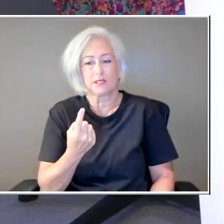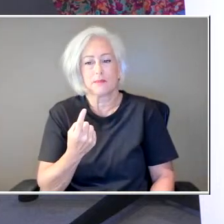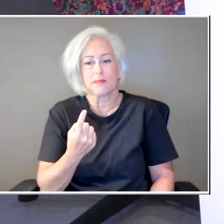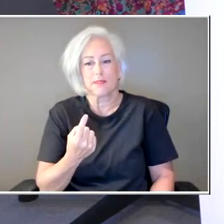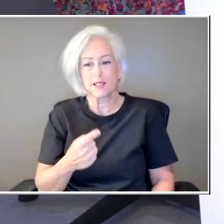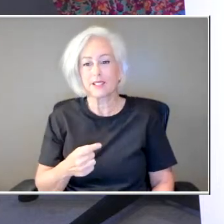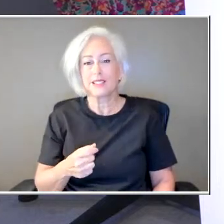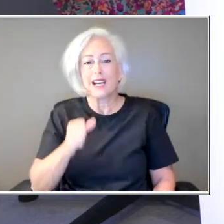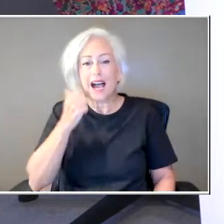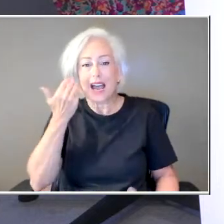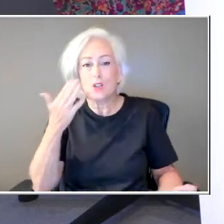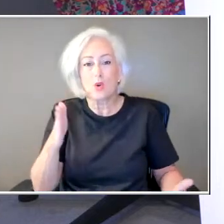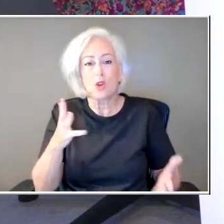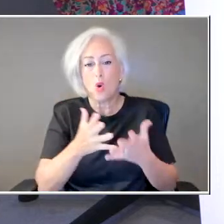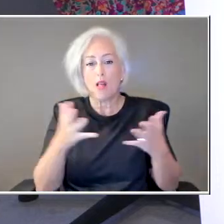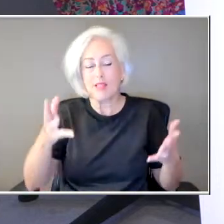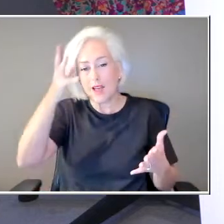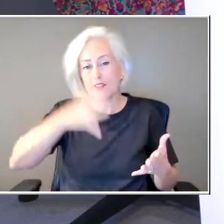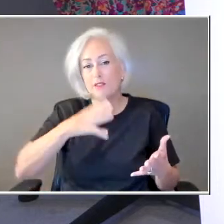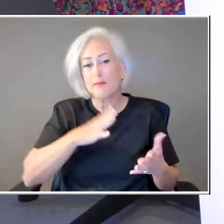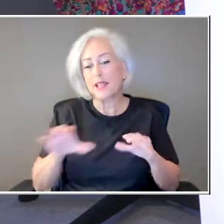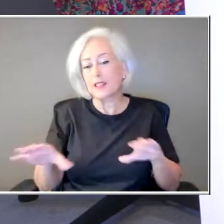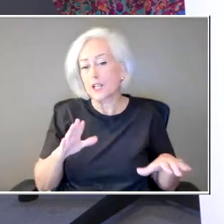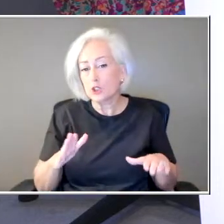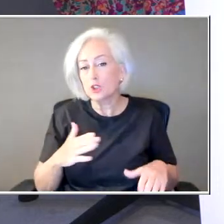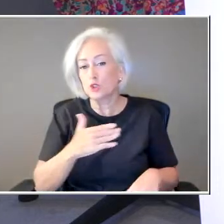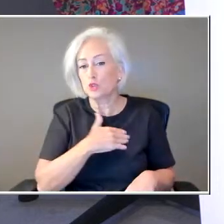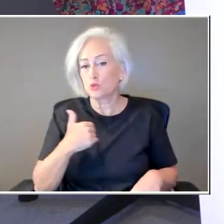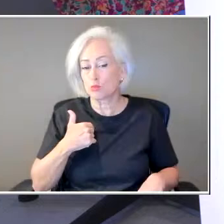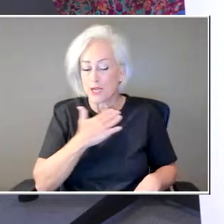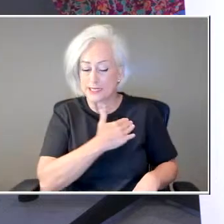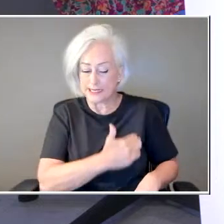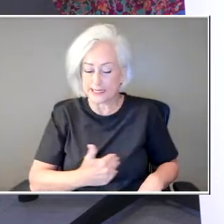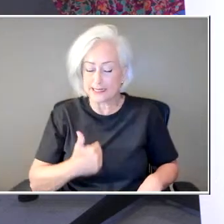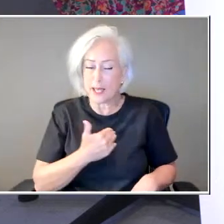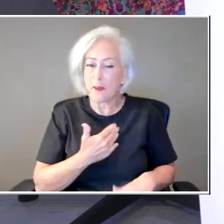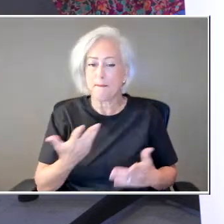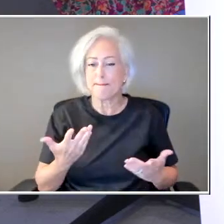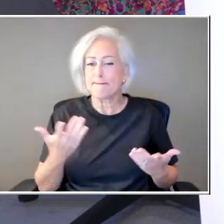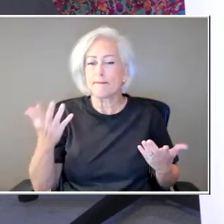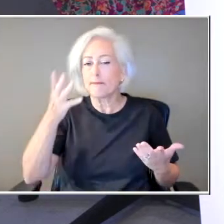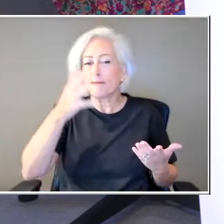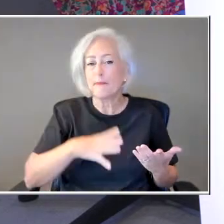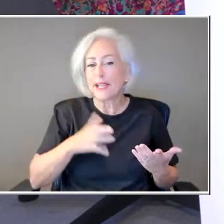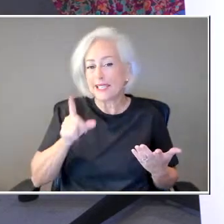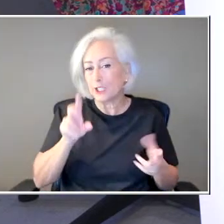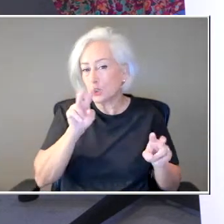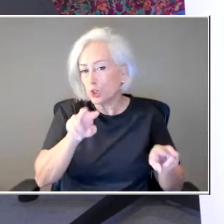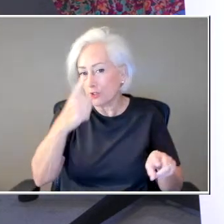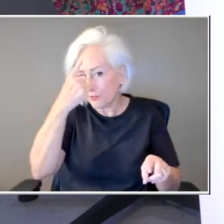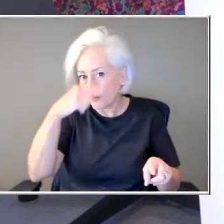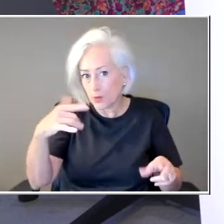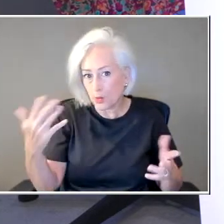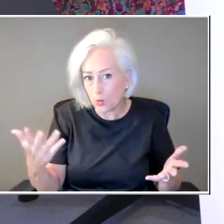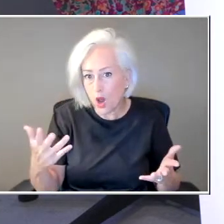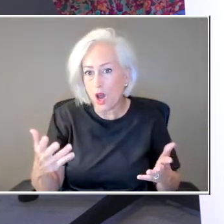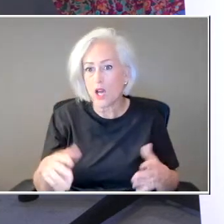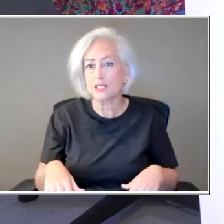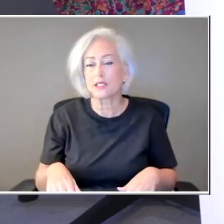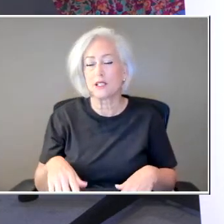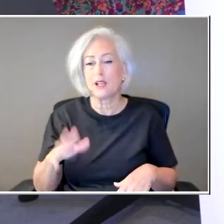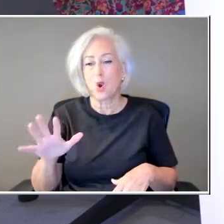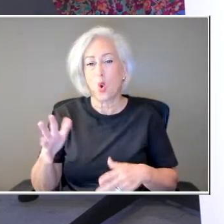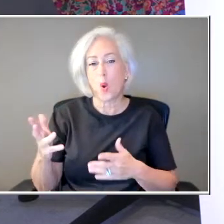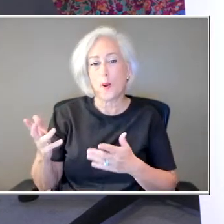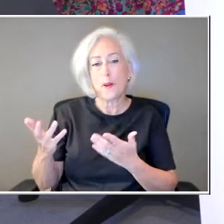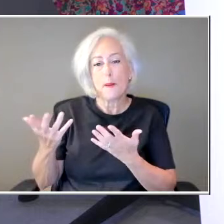self-breast exams. So what else should men be looking for, or partners of men that might touch or feel? Is there anything